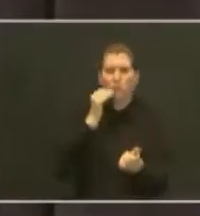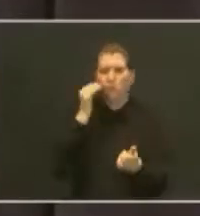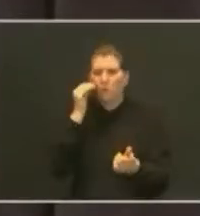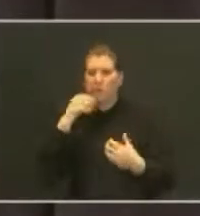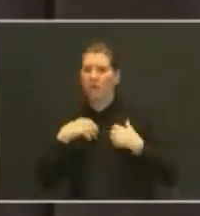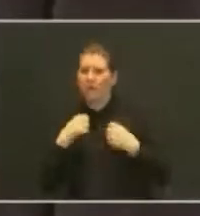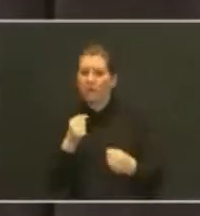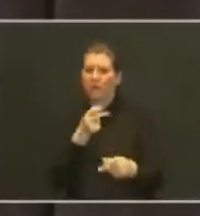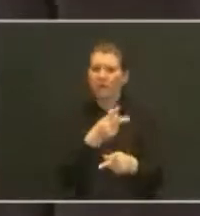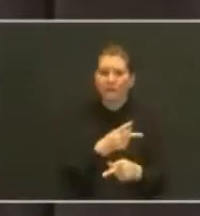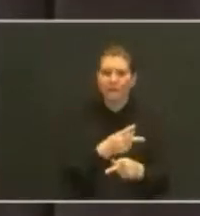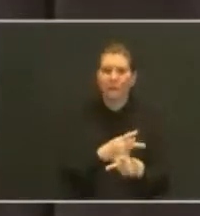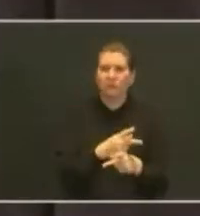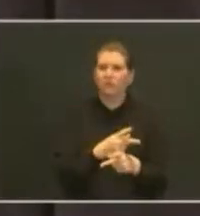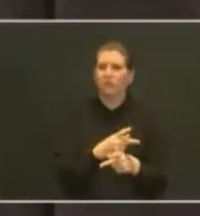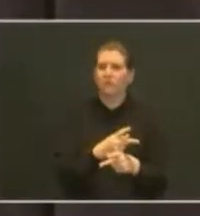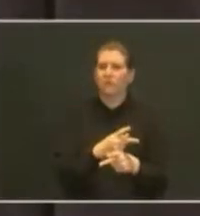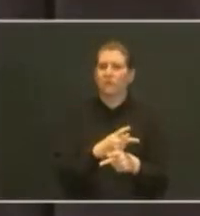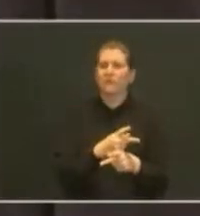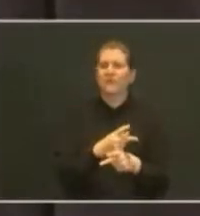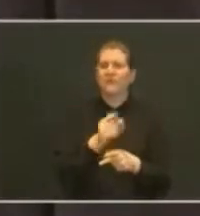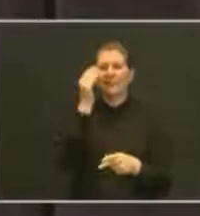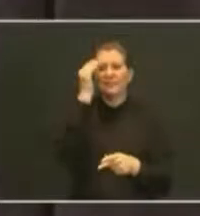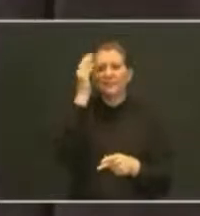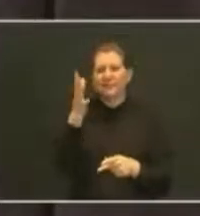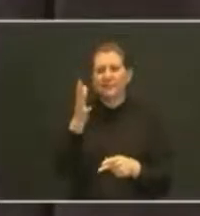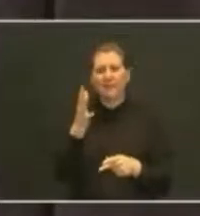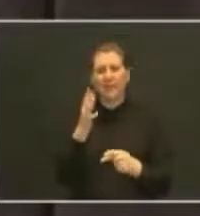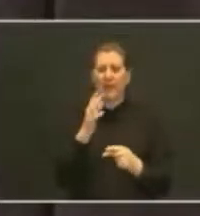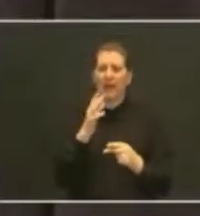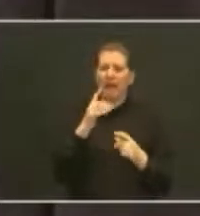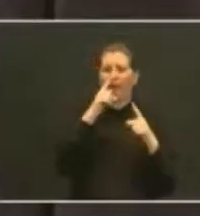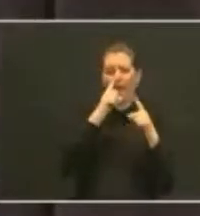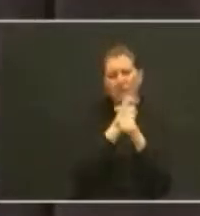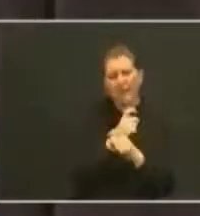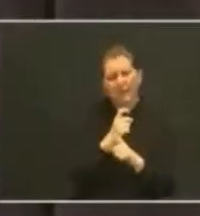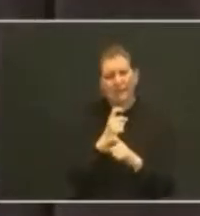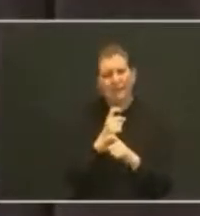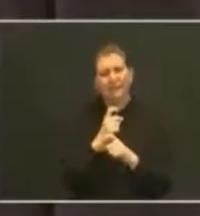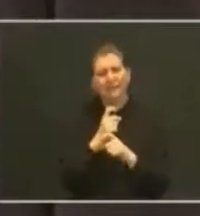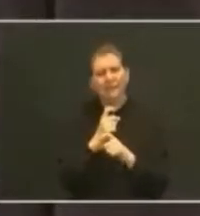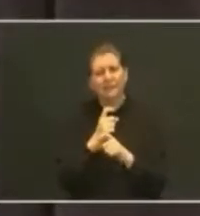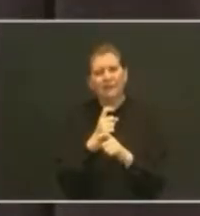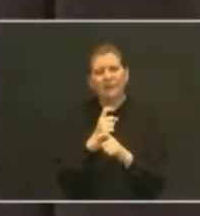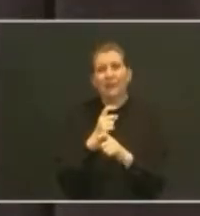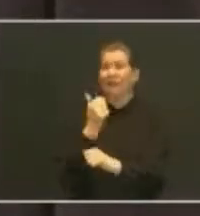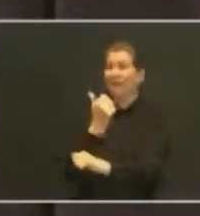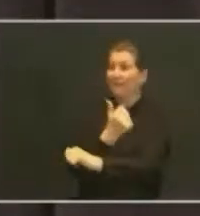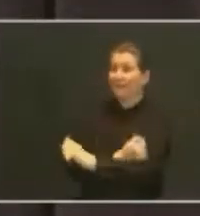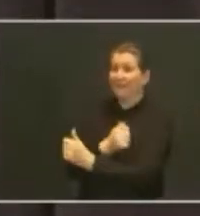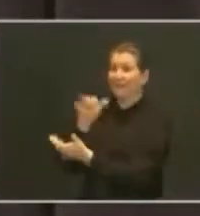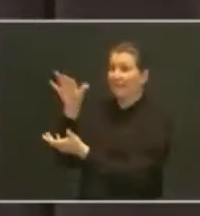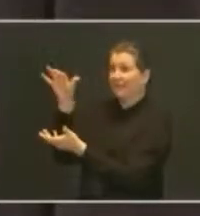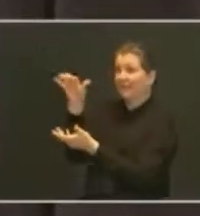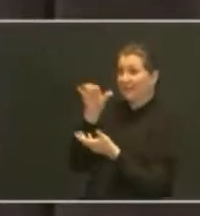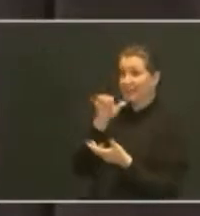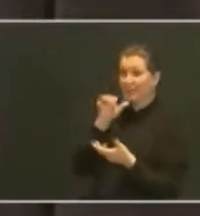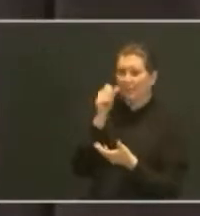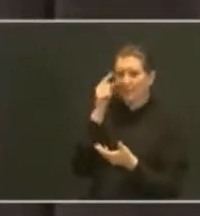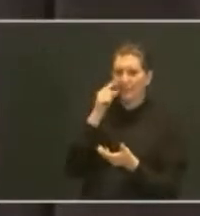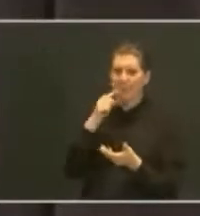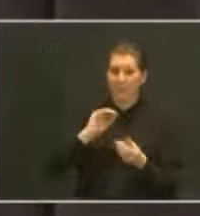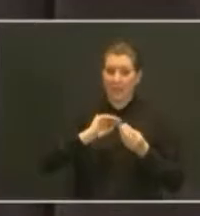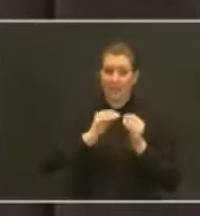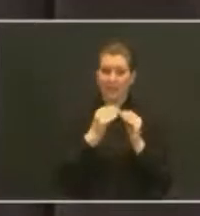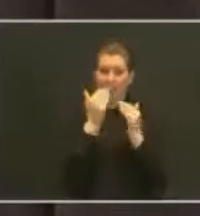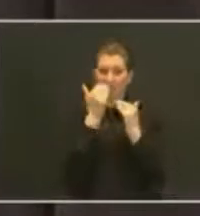been operationally complex. We understood that. We had a limited supply. We needed to get it to these specific populations